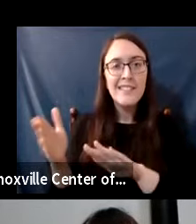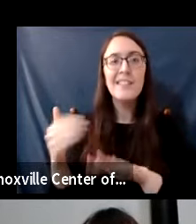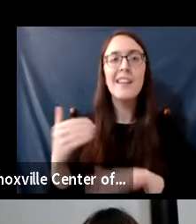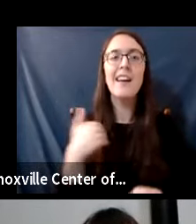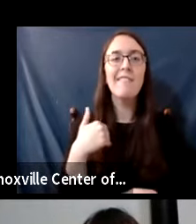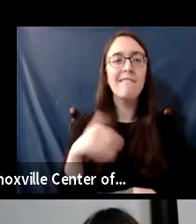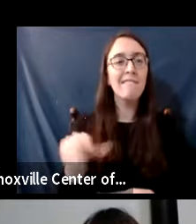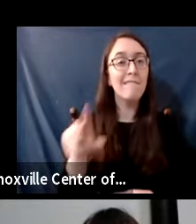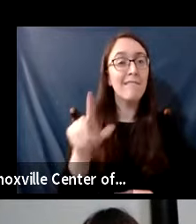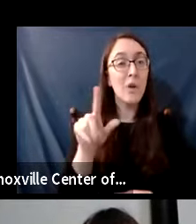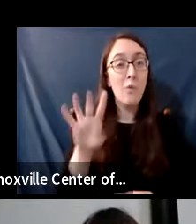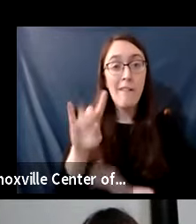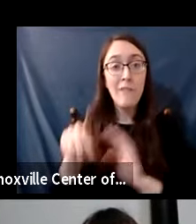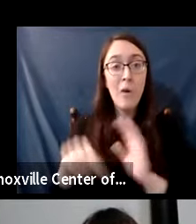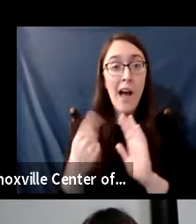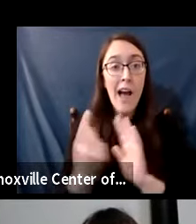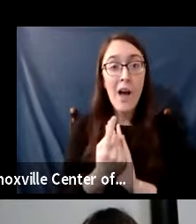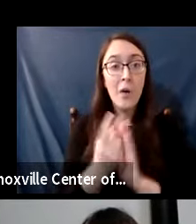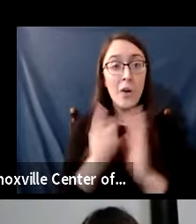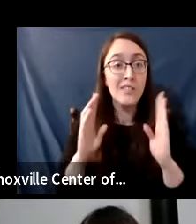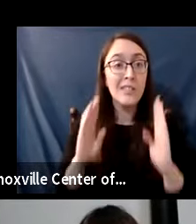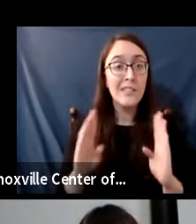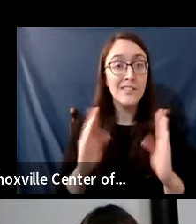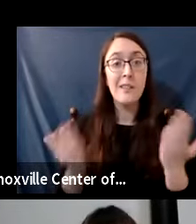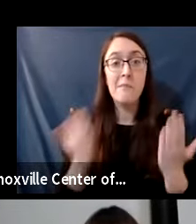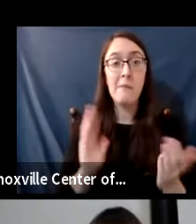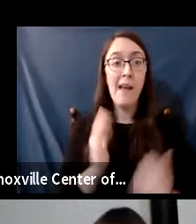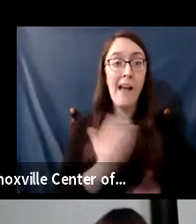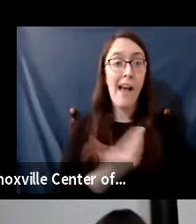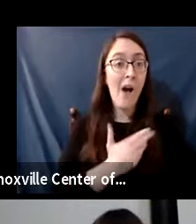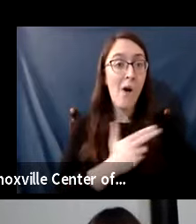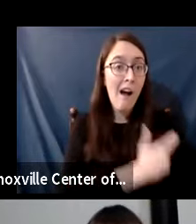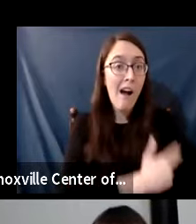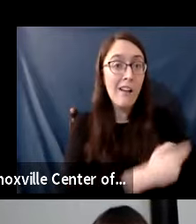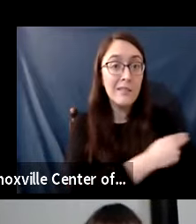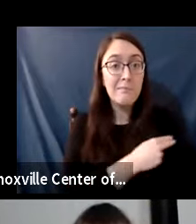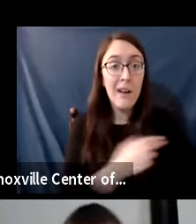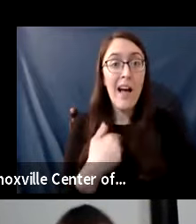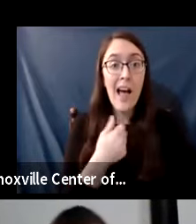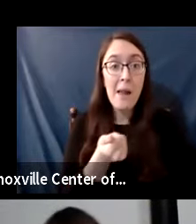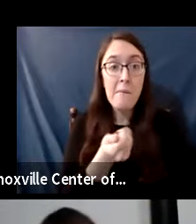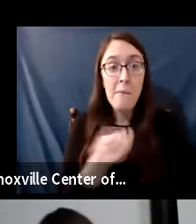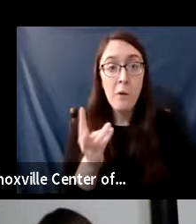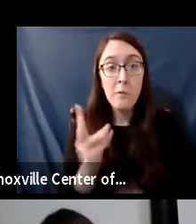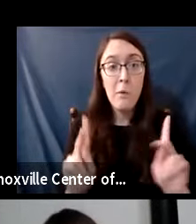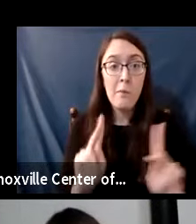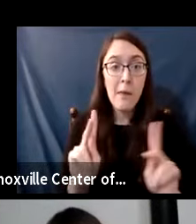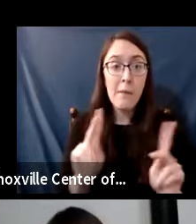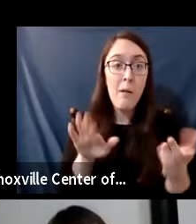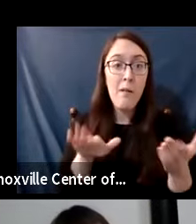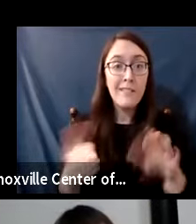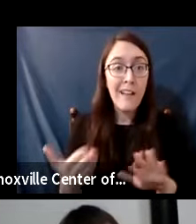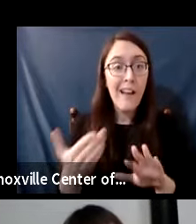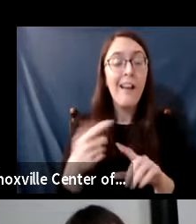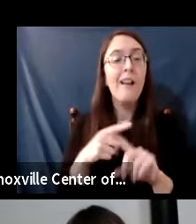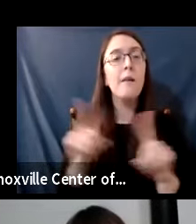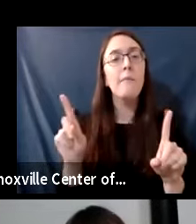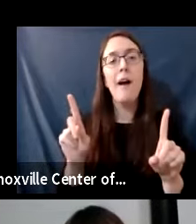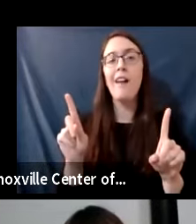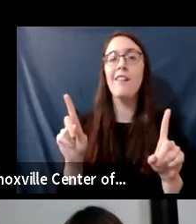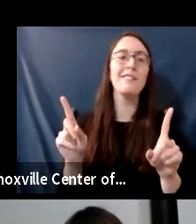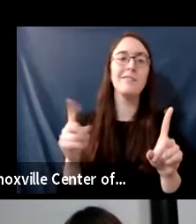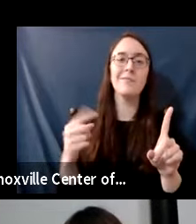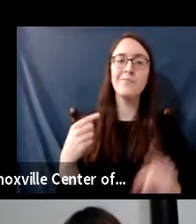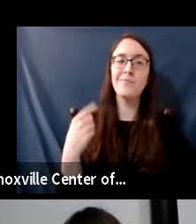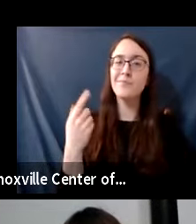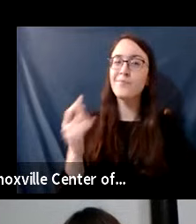where we may have had at our facility multiple mortalities, but it would stand to reason that, as